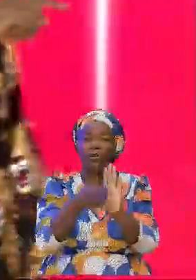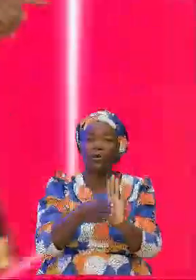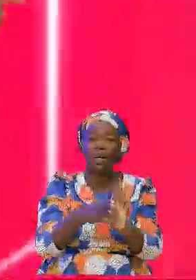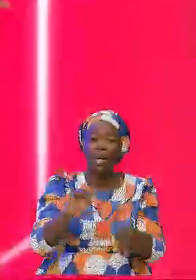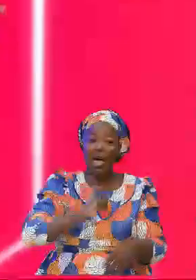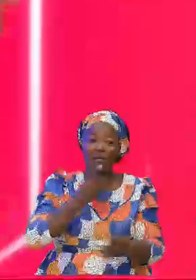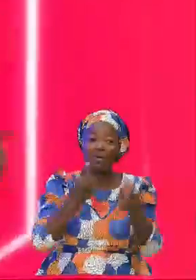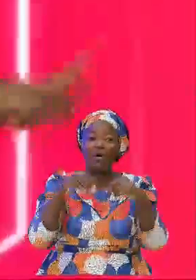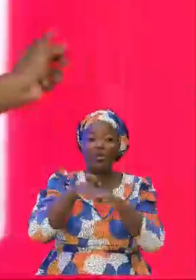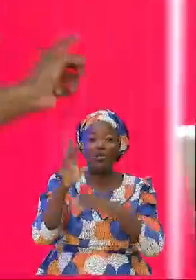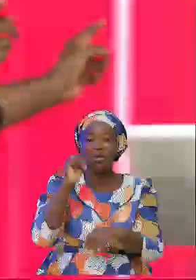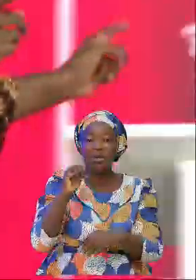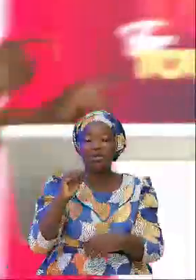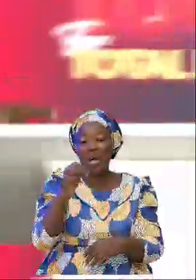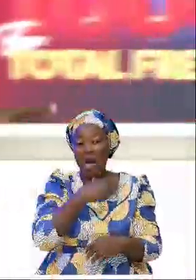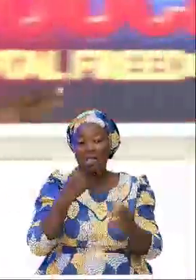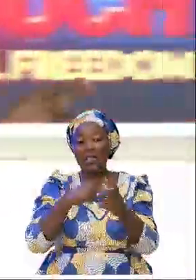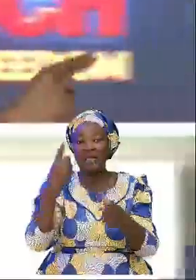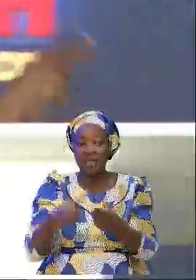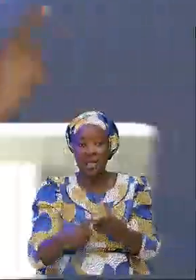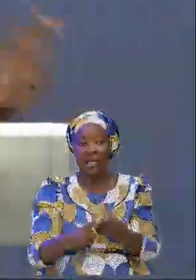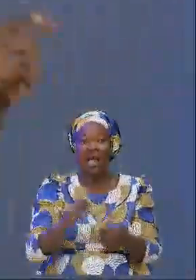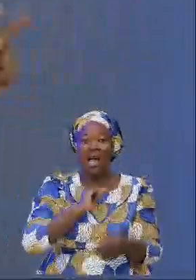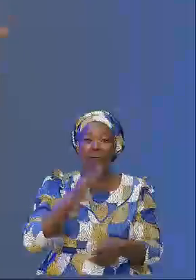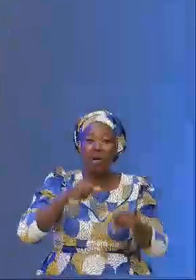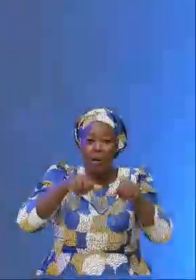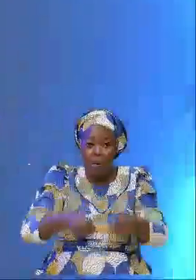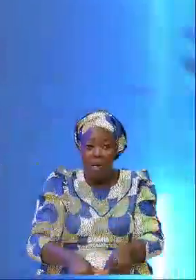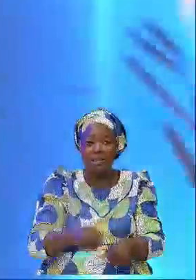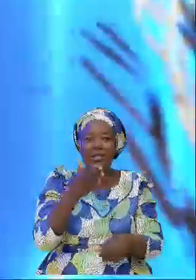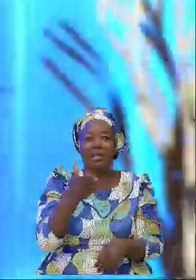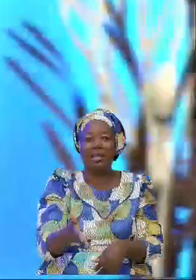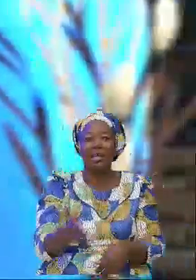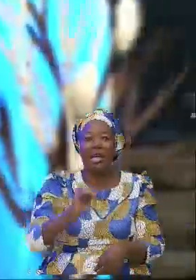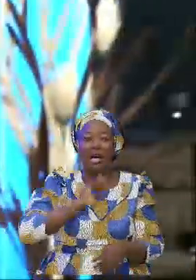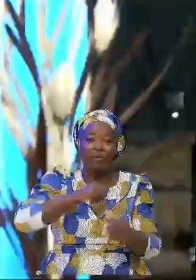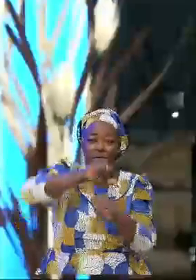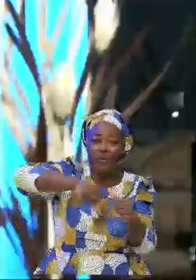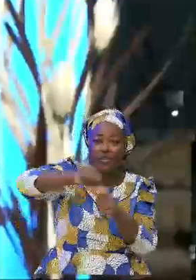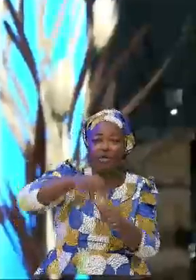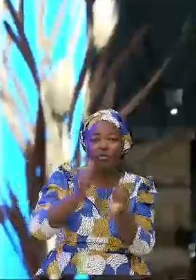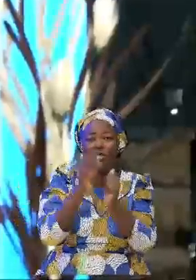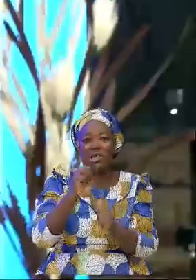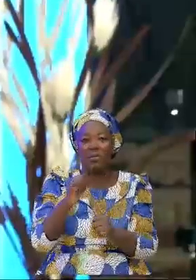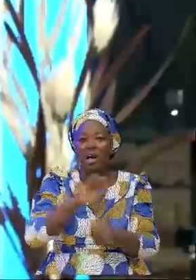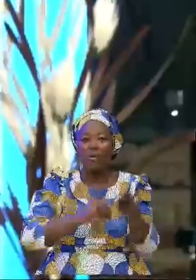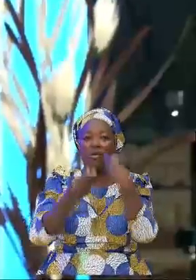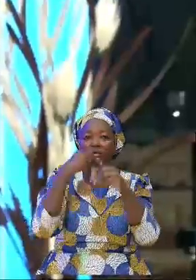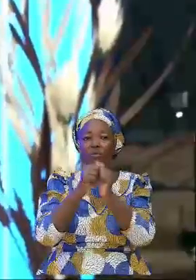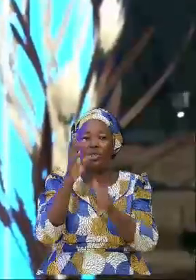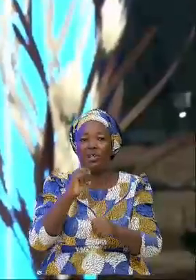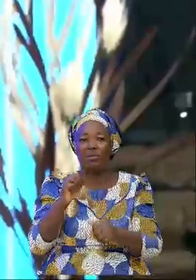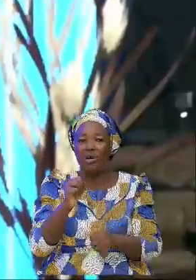hears my voice and opens the door, I will come in unto him, and then I will abide